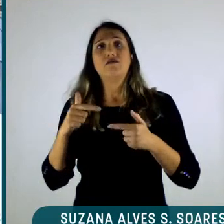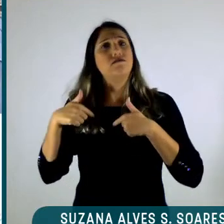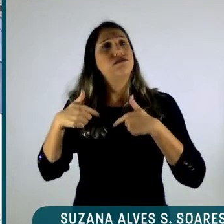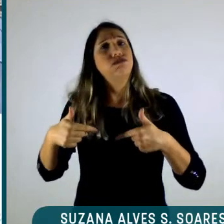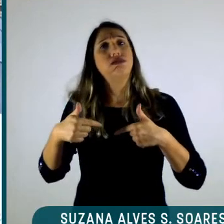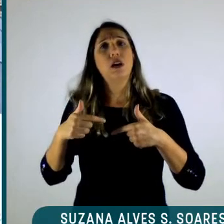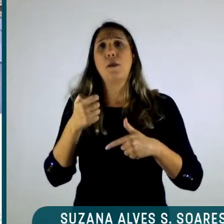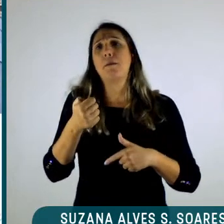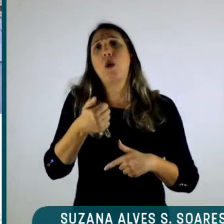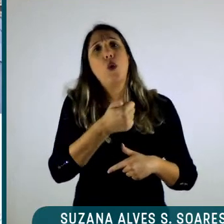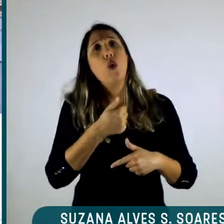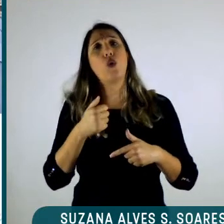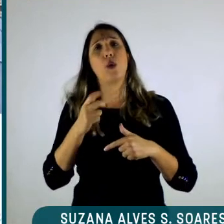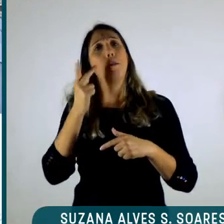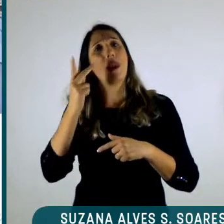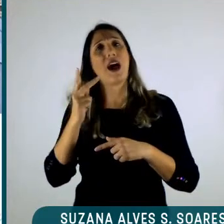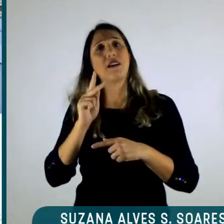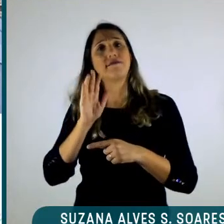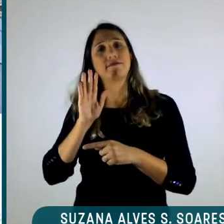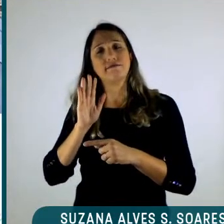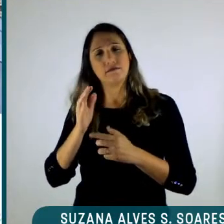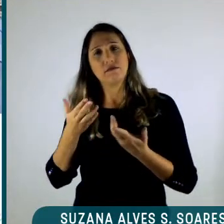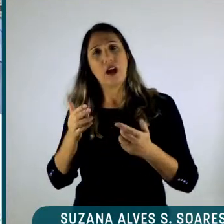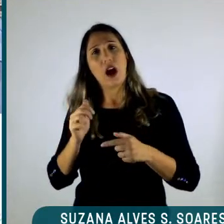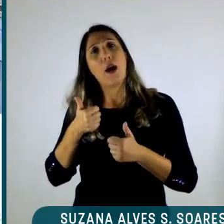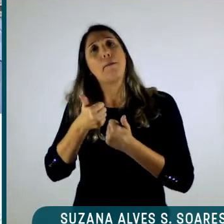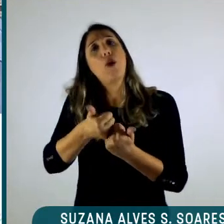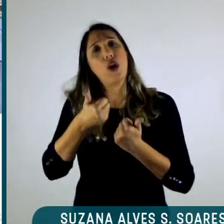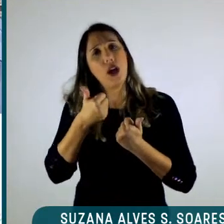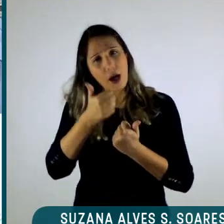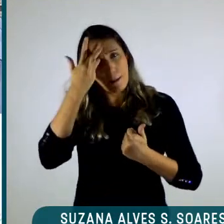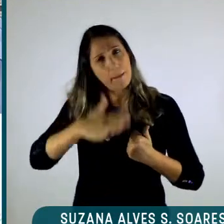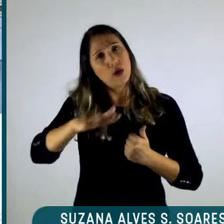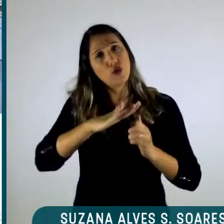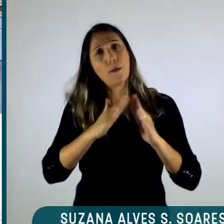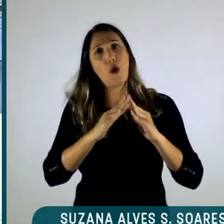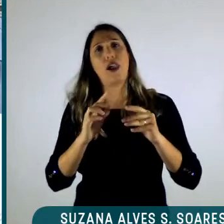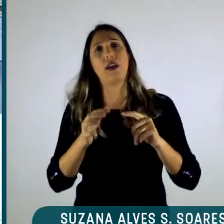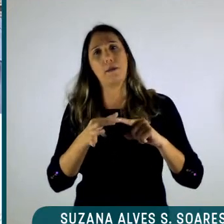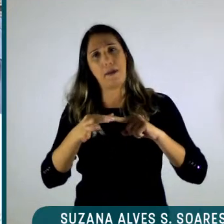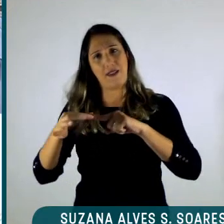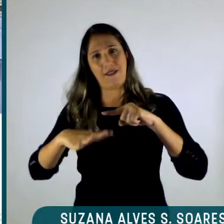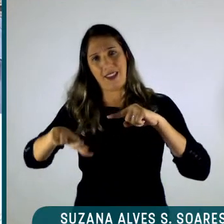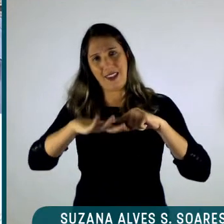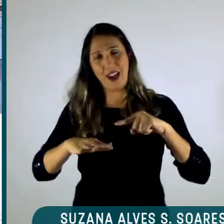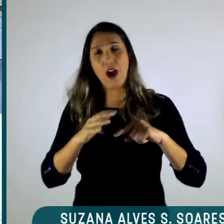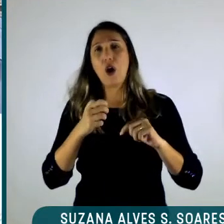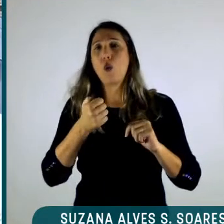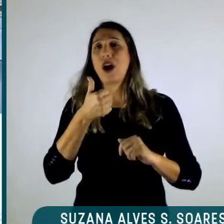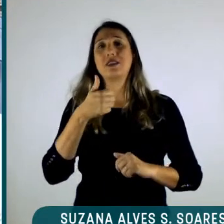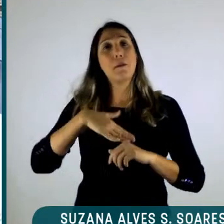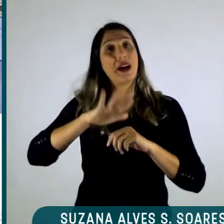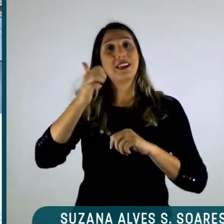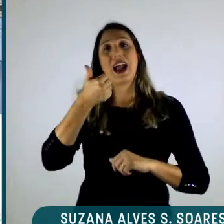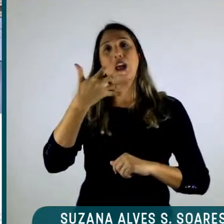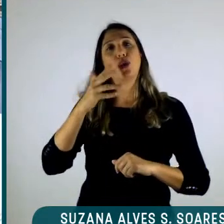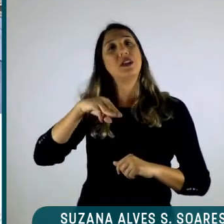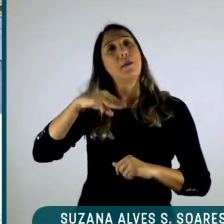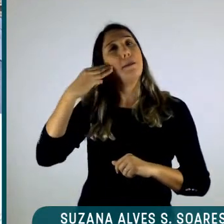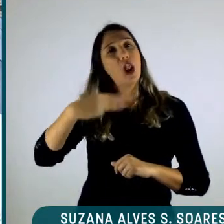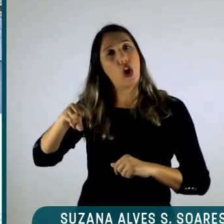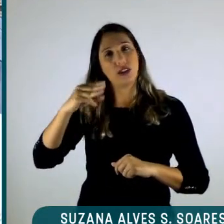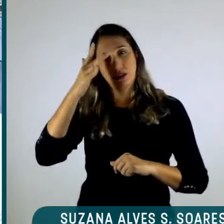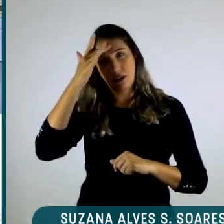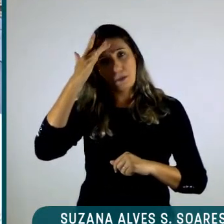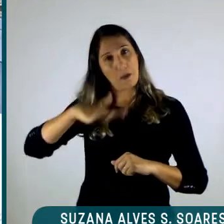the number of people that are going to die. It has not been achieved, especially regarding the less privileged